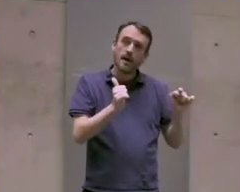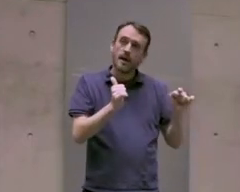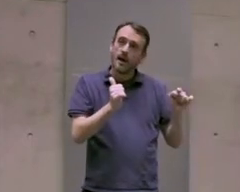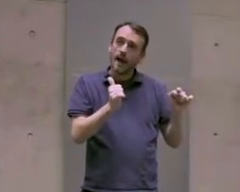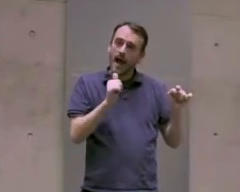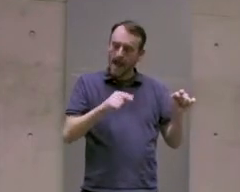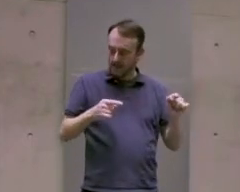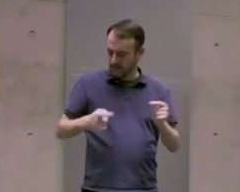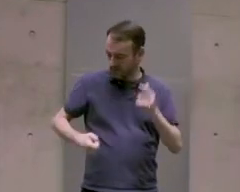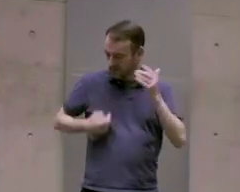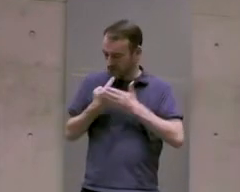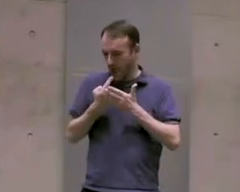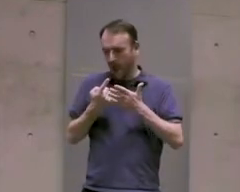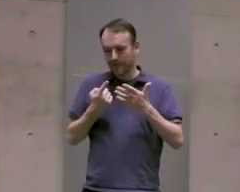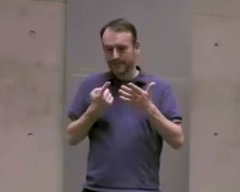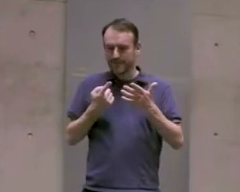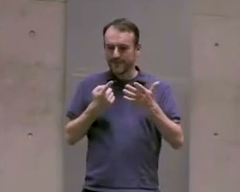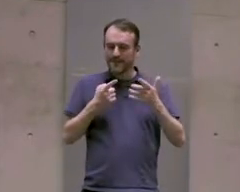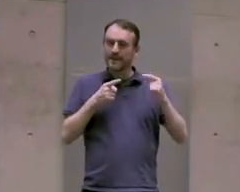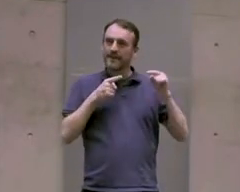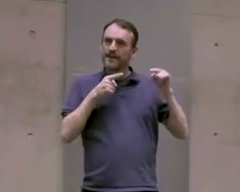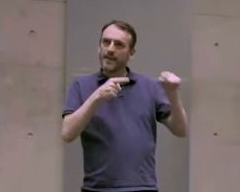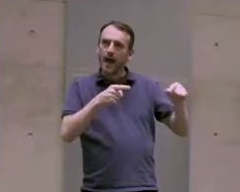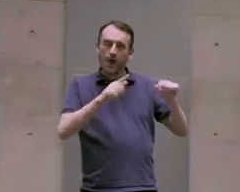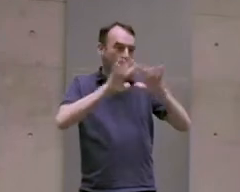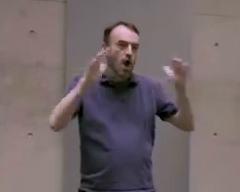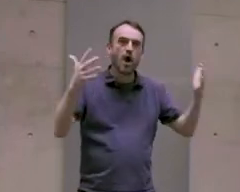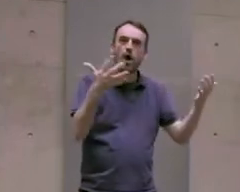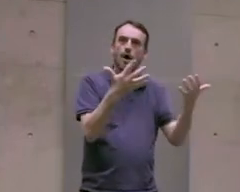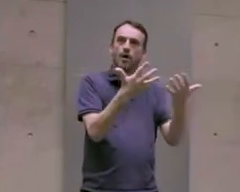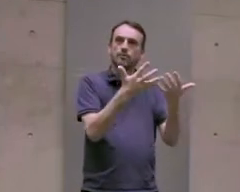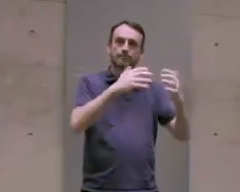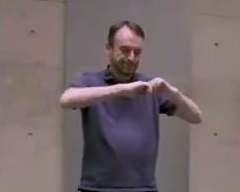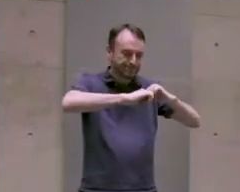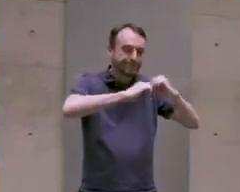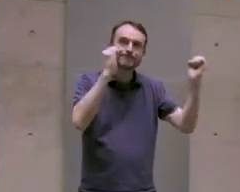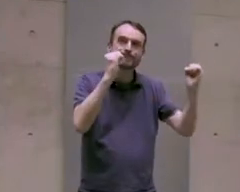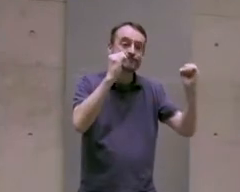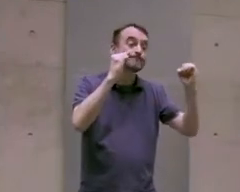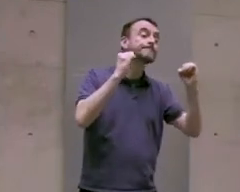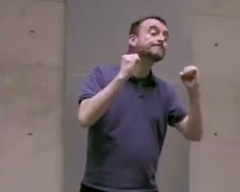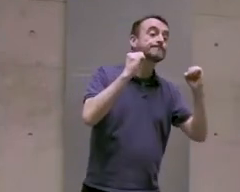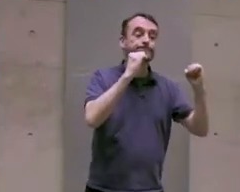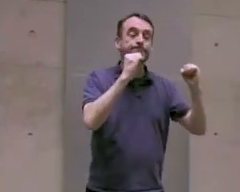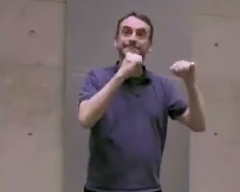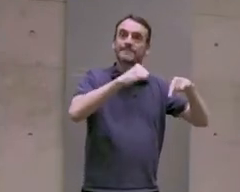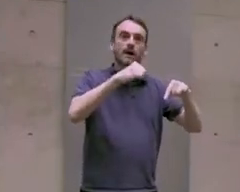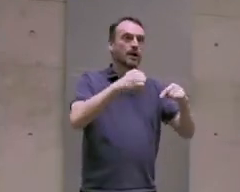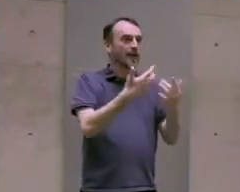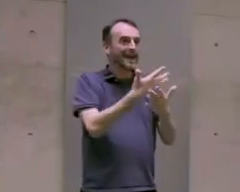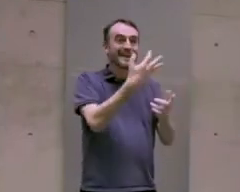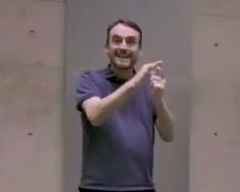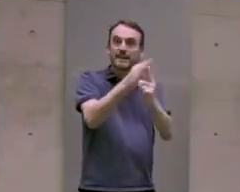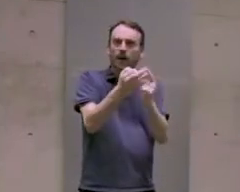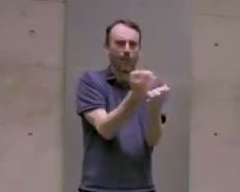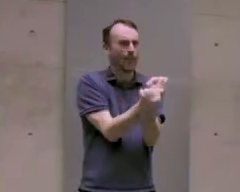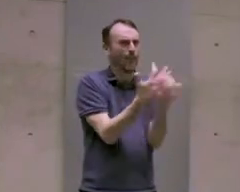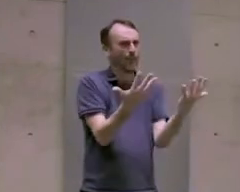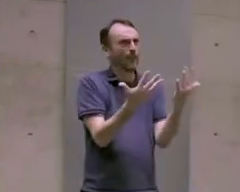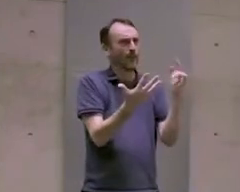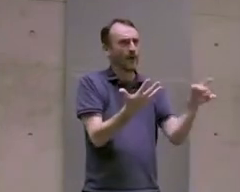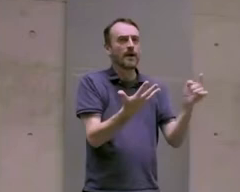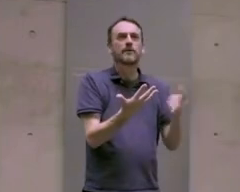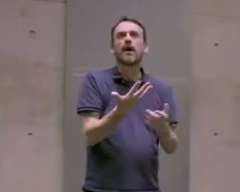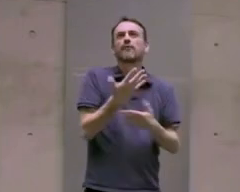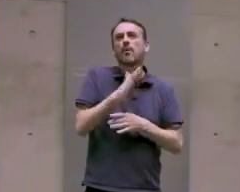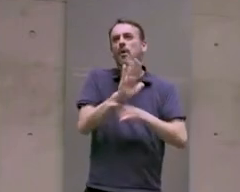It's a chance to kind of get into that lore, find out about that world. There's so many interesting details in Tron that you can kind of miss in the movies as